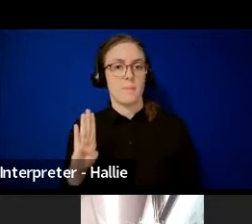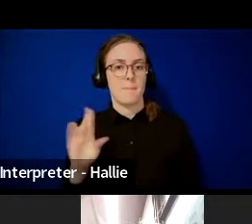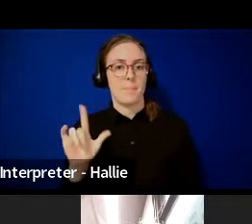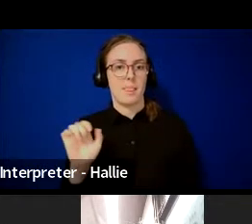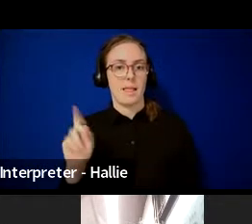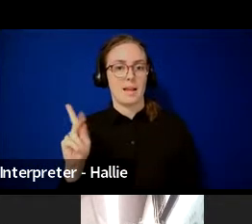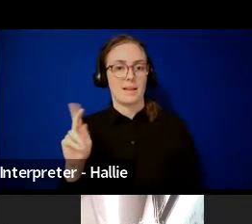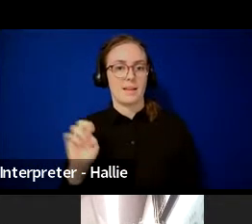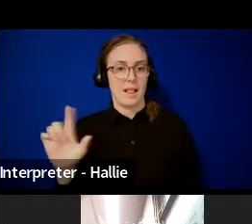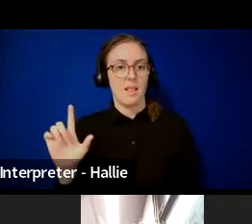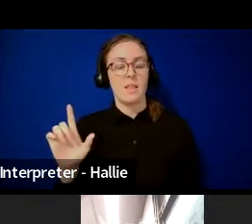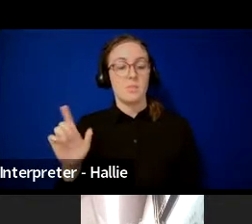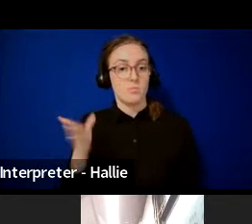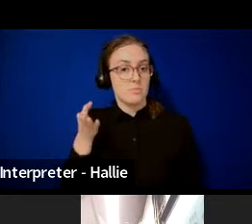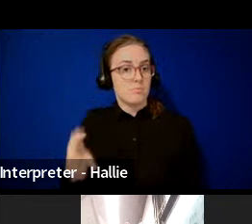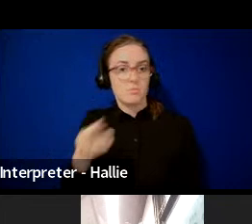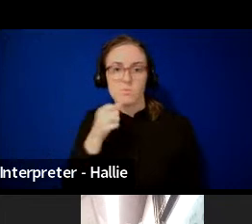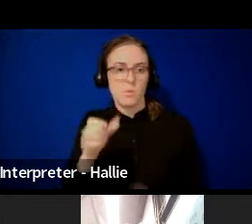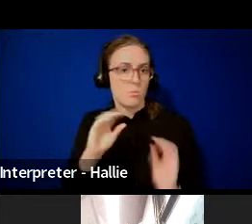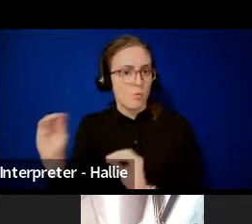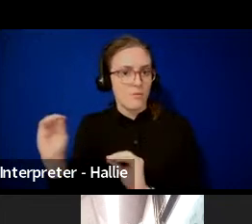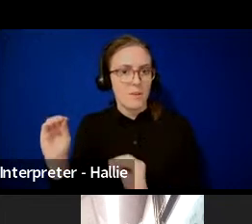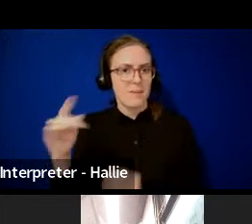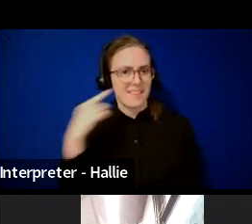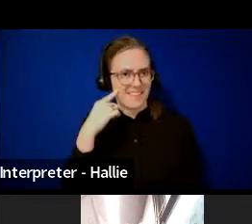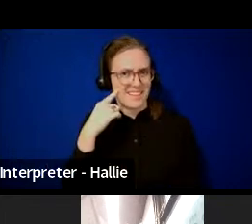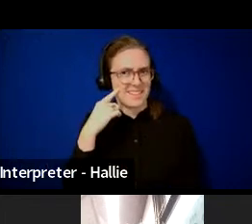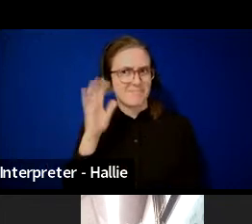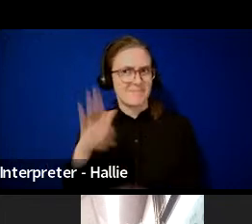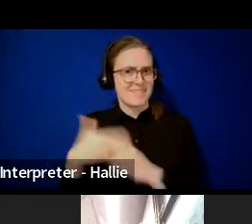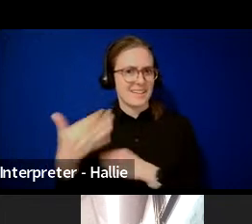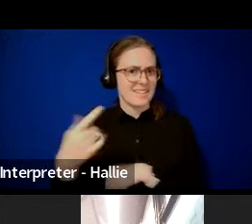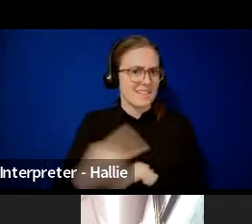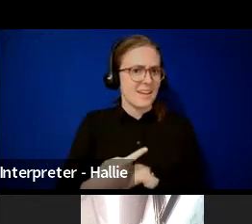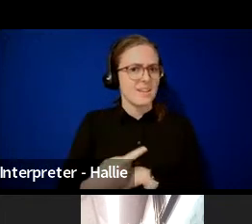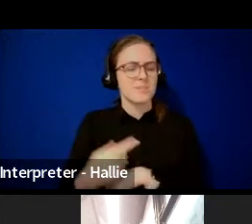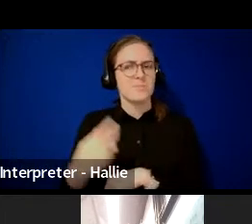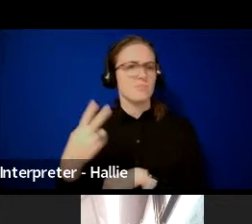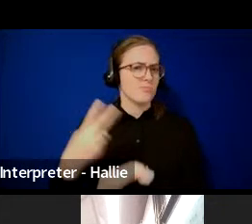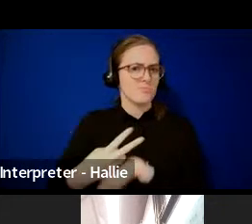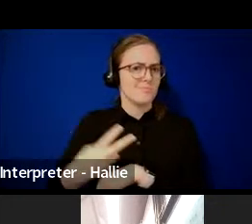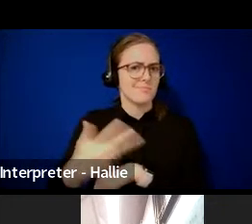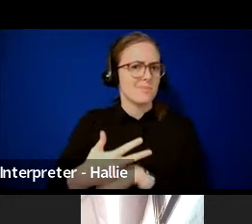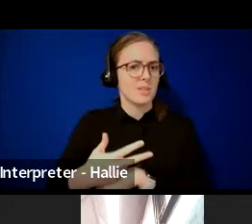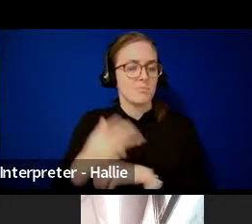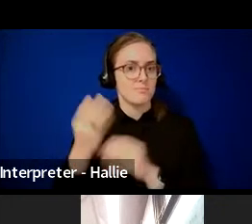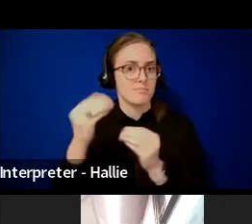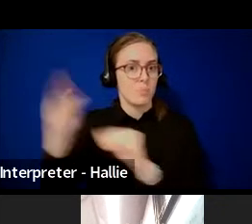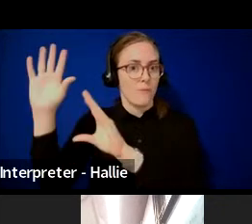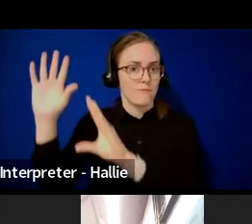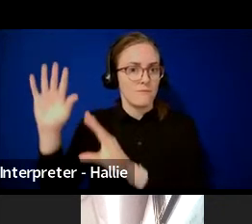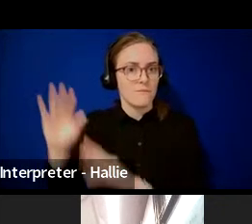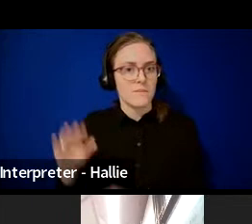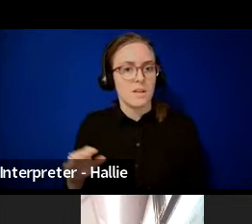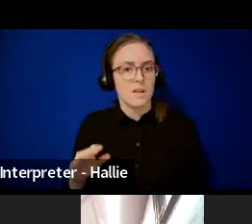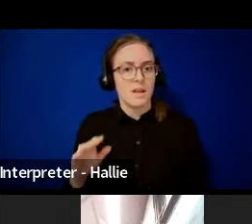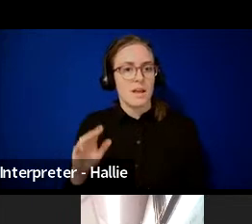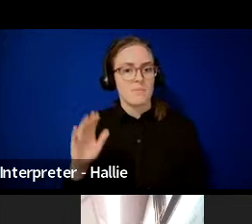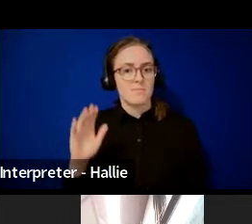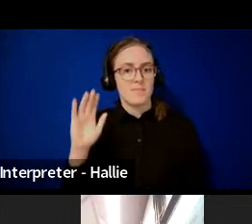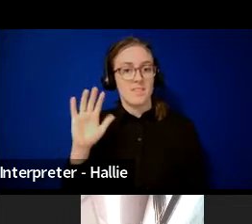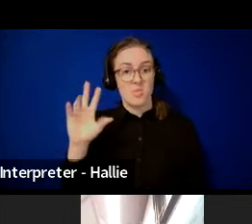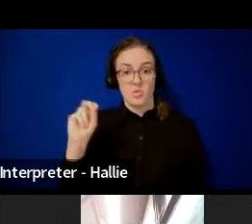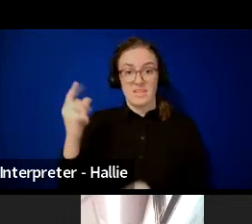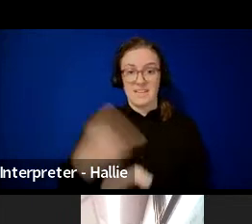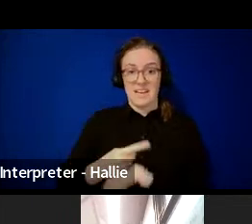not be moving. And I believe the next day, or at least 2 or 3 days after that, the camera was removed and it has not been there in the last